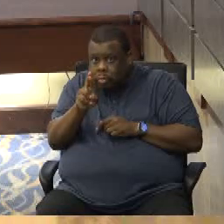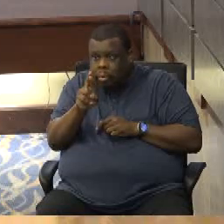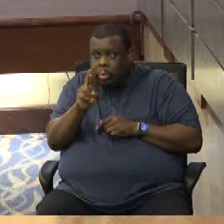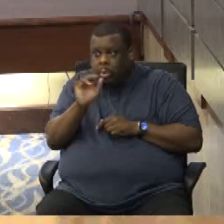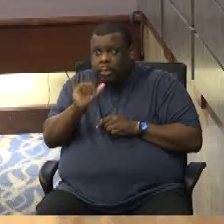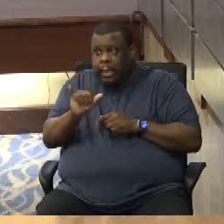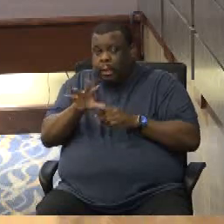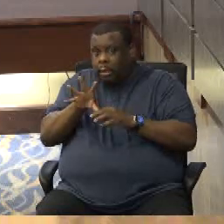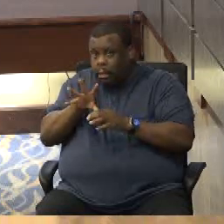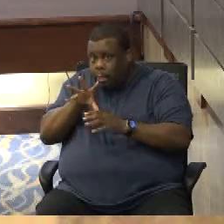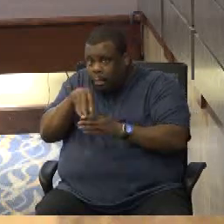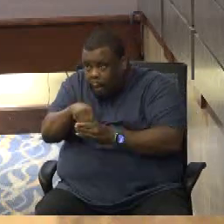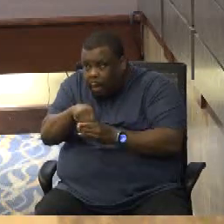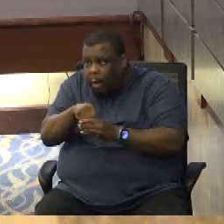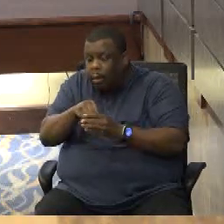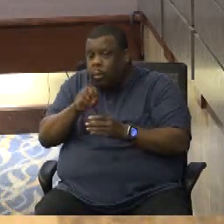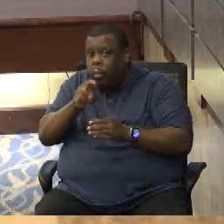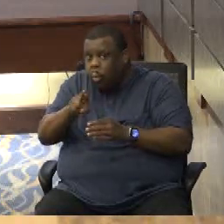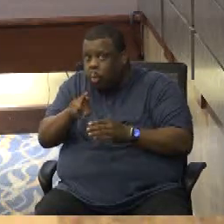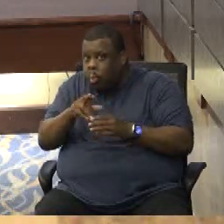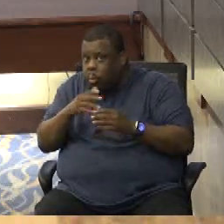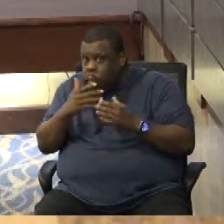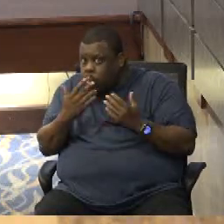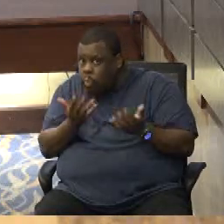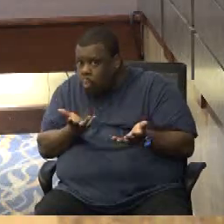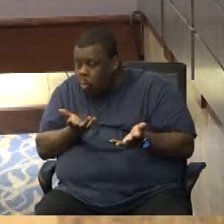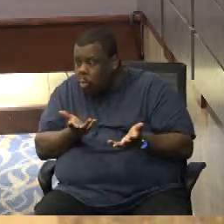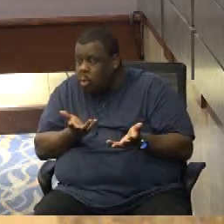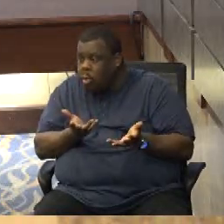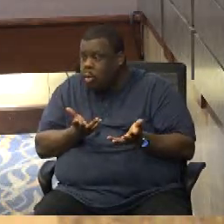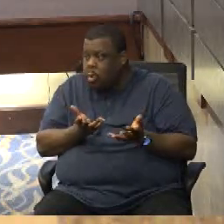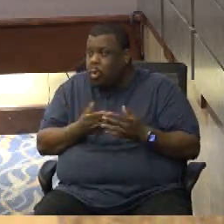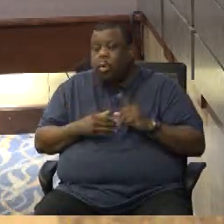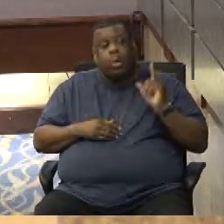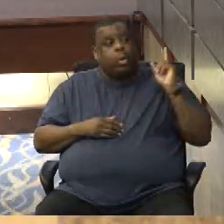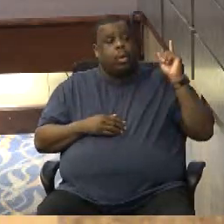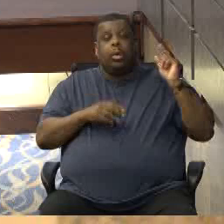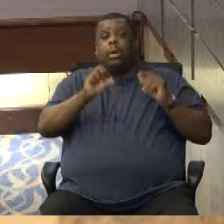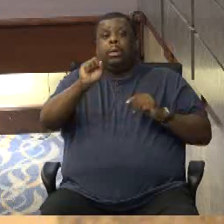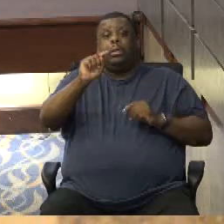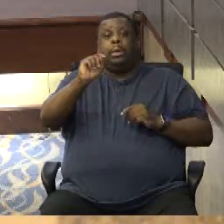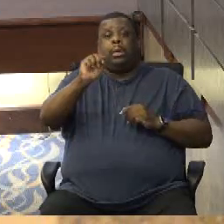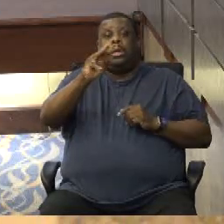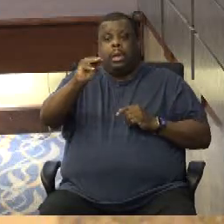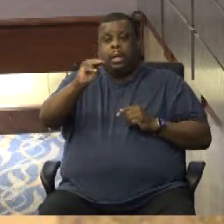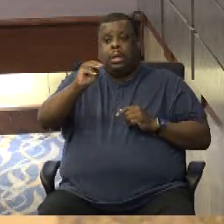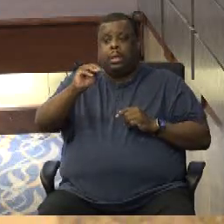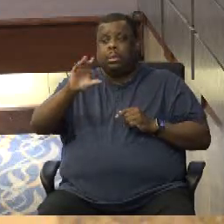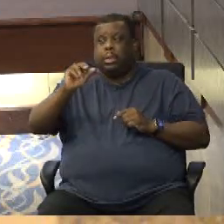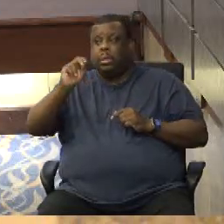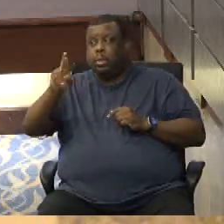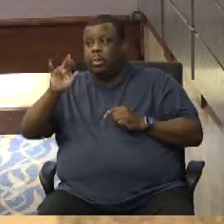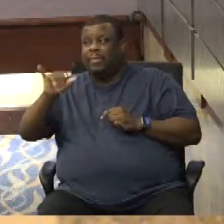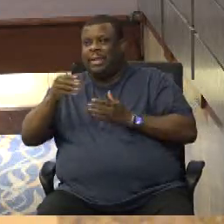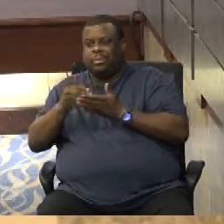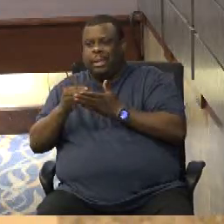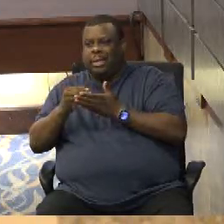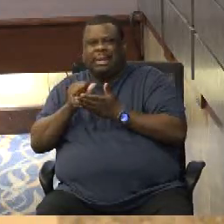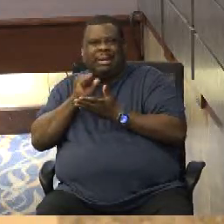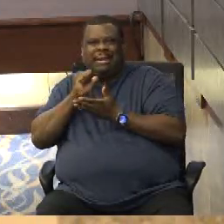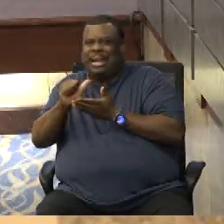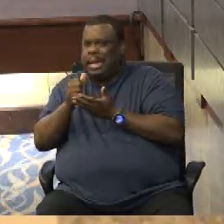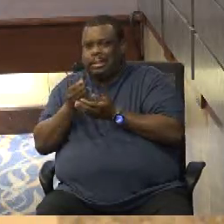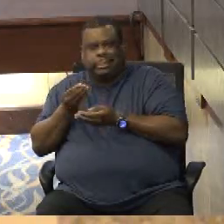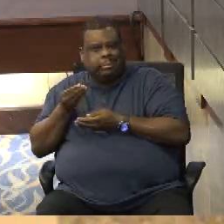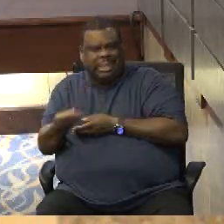true uncommitted, or is it? So the STEAM Center dollars are included in the unspent lost public sector